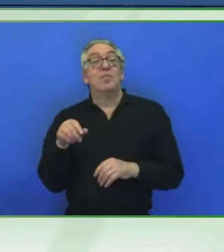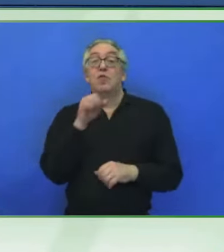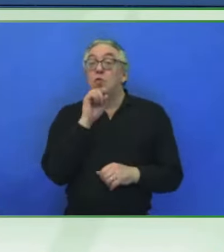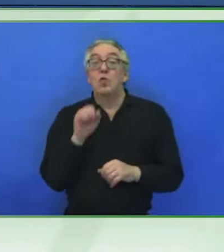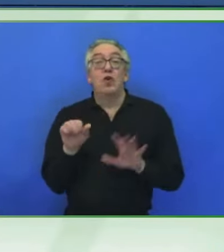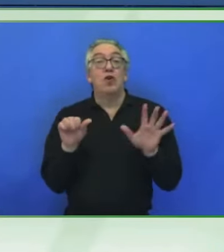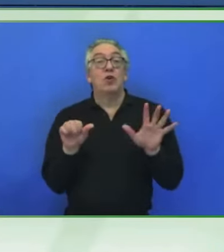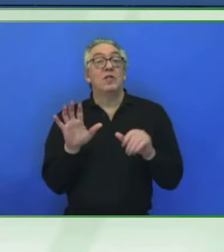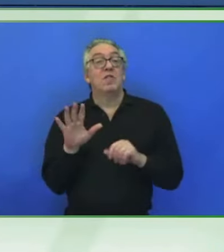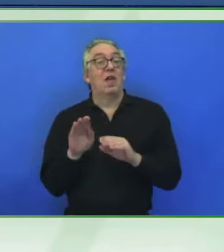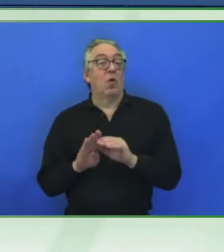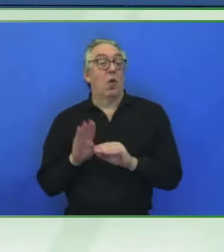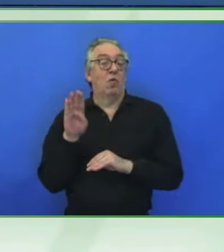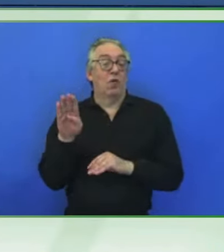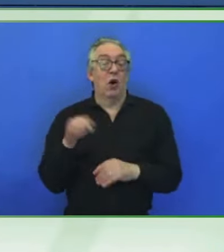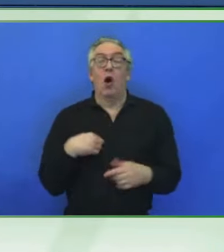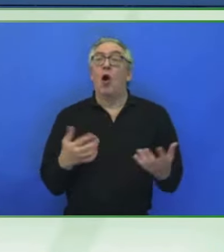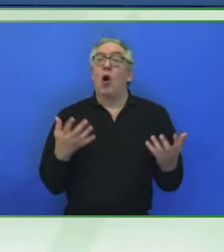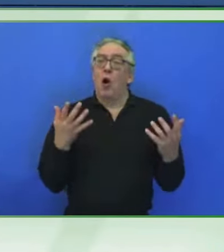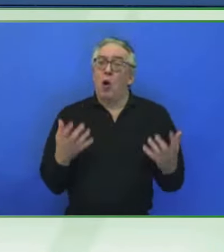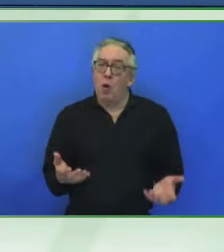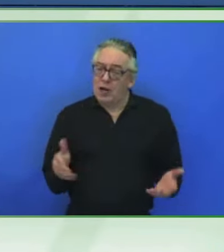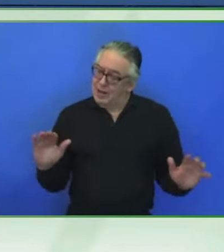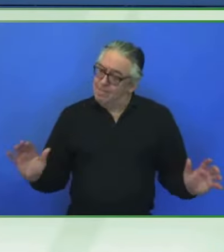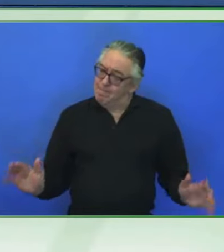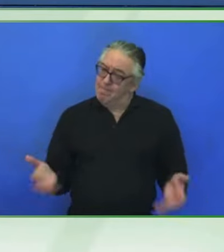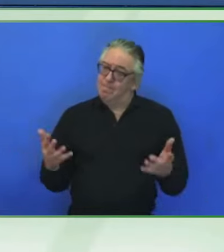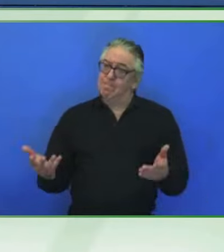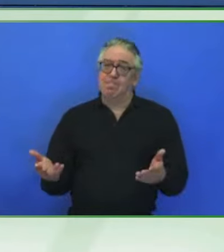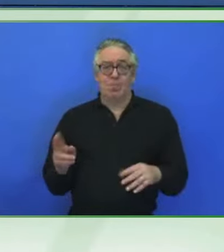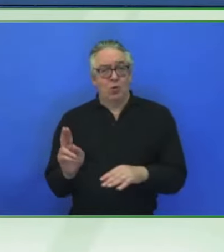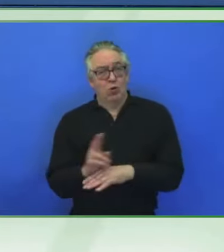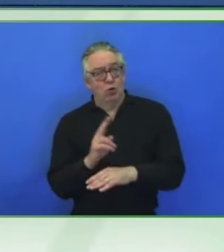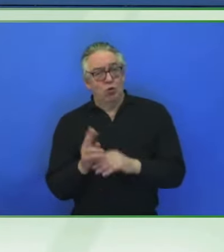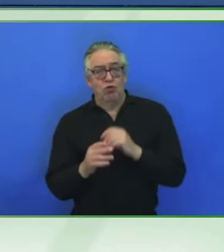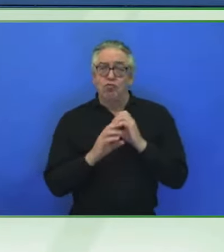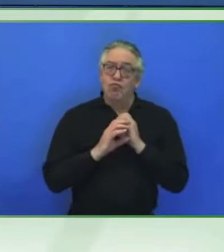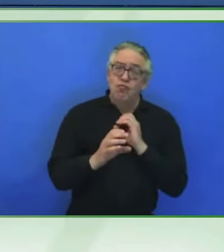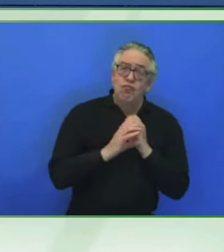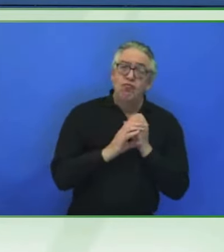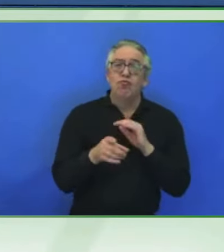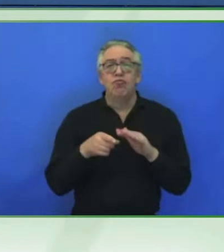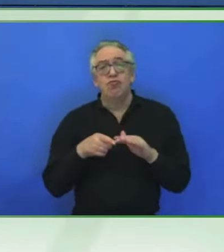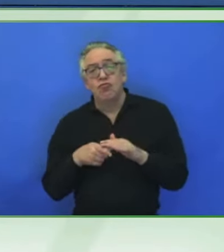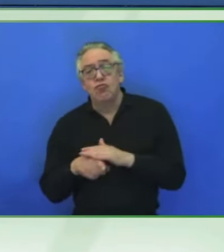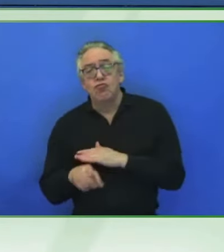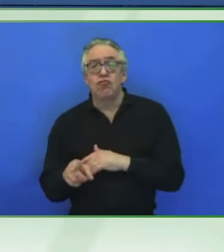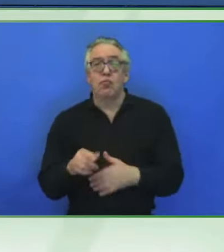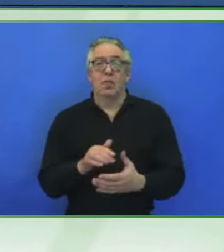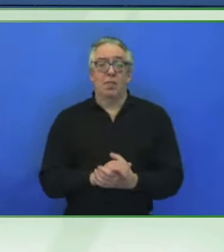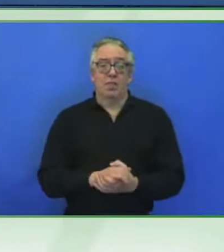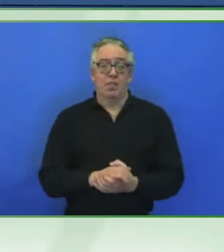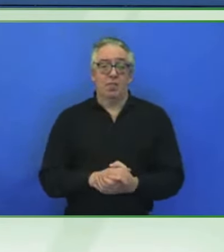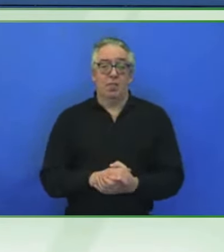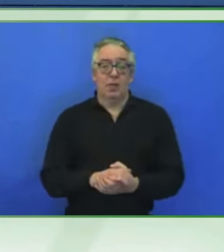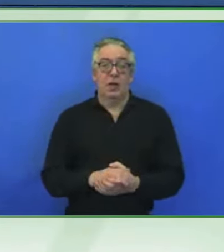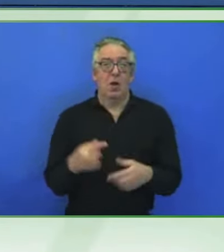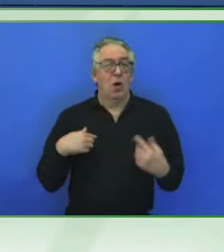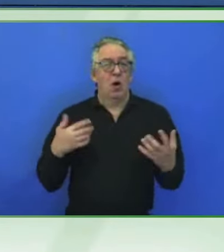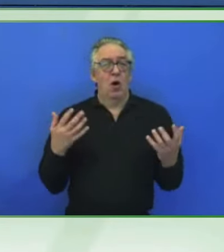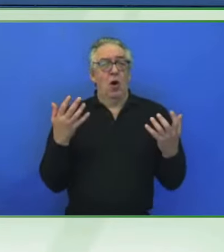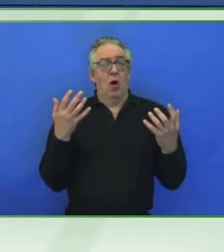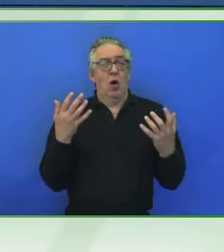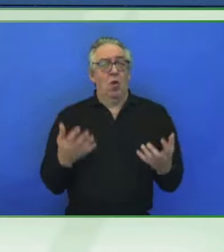all citizens, considering customer diversity with a 360 degrees vision. People